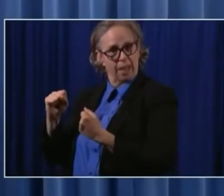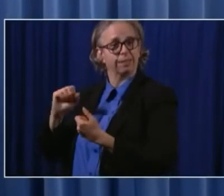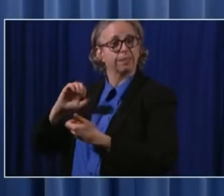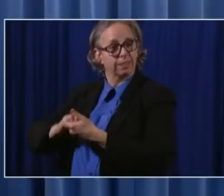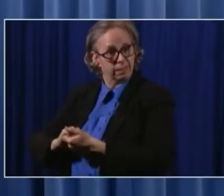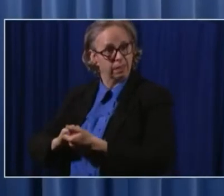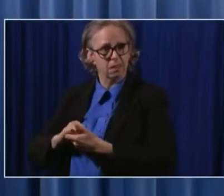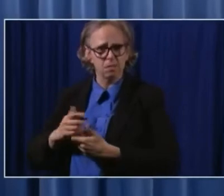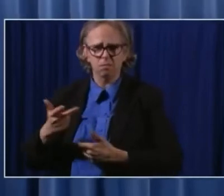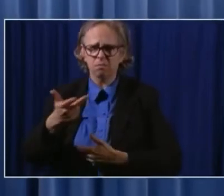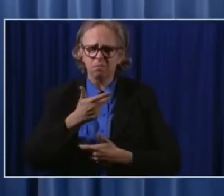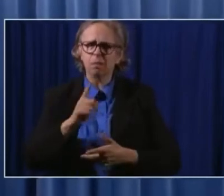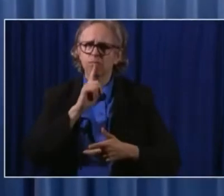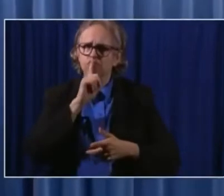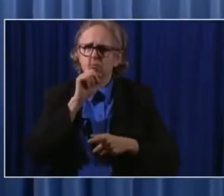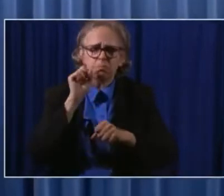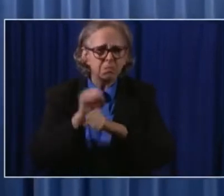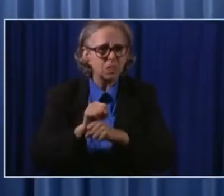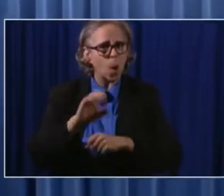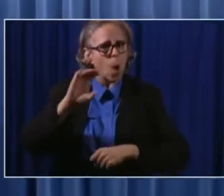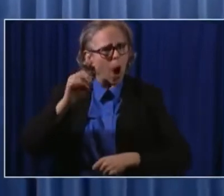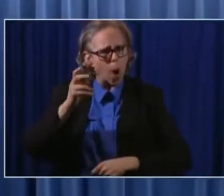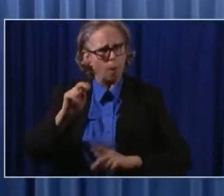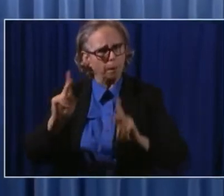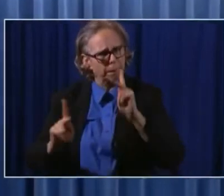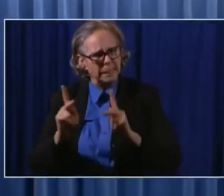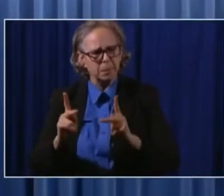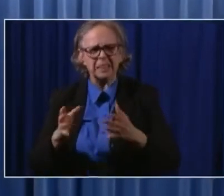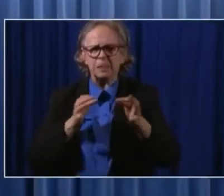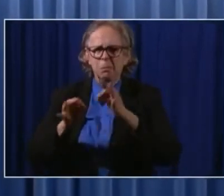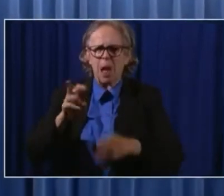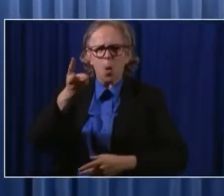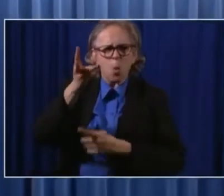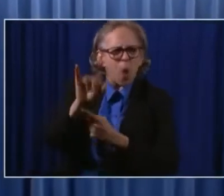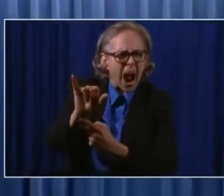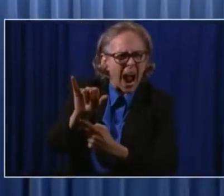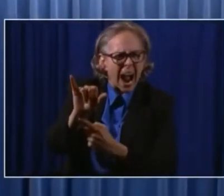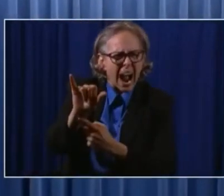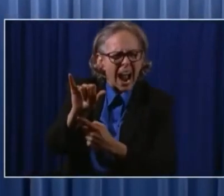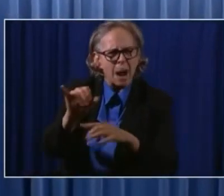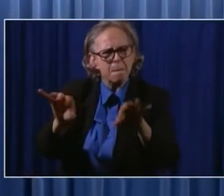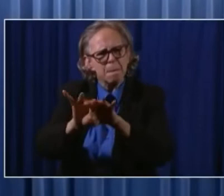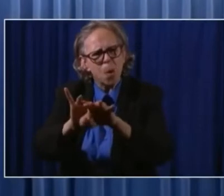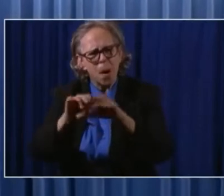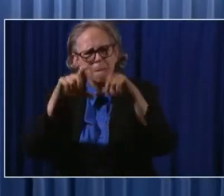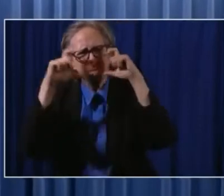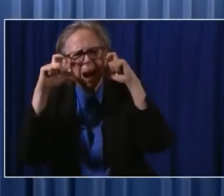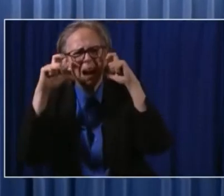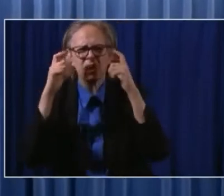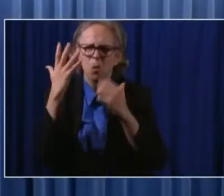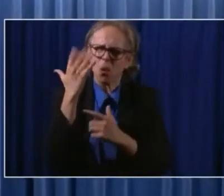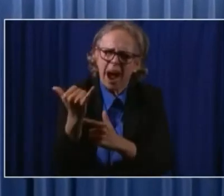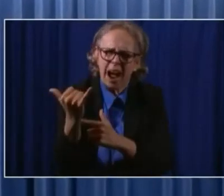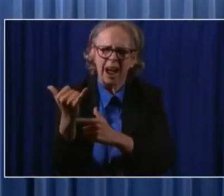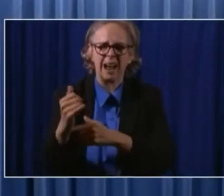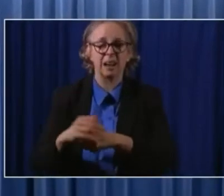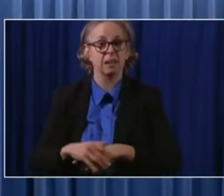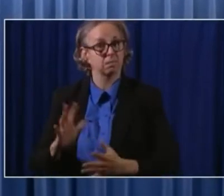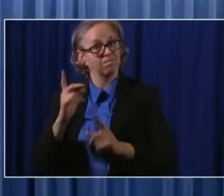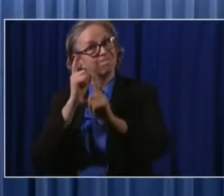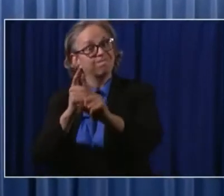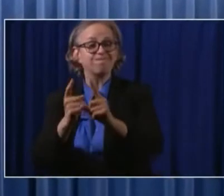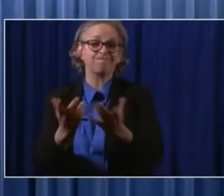Ohioans explaining to other Ohioans why we should all wear a mask and be careful. Bottom line is we do it to protect our